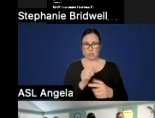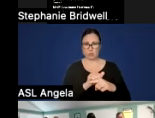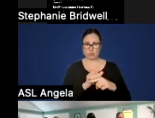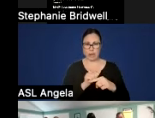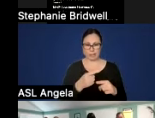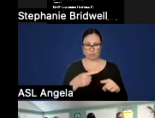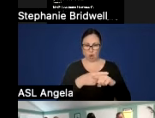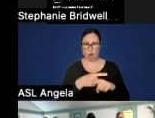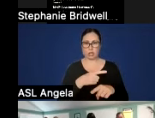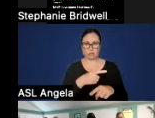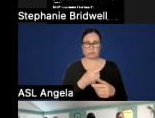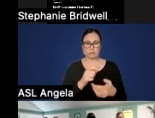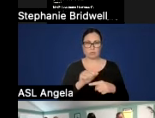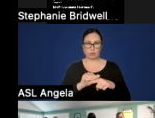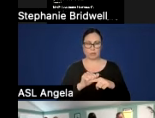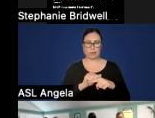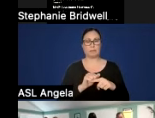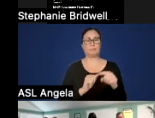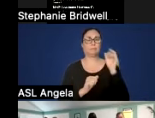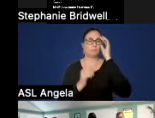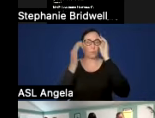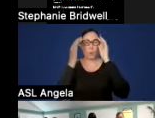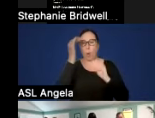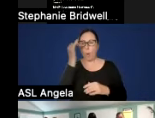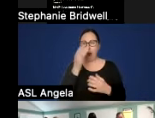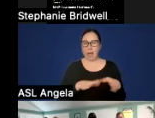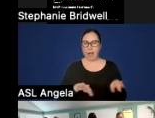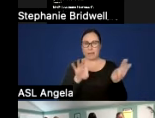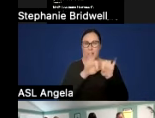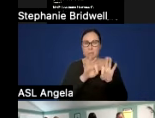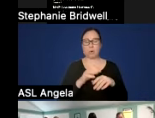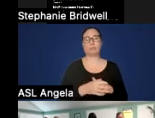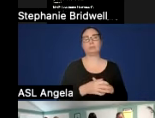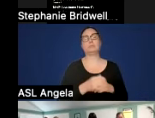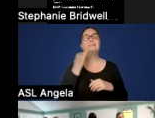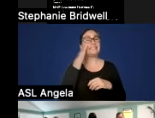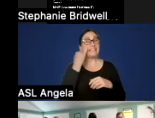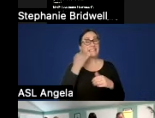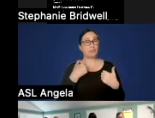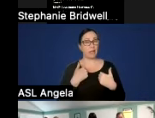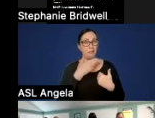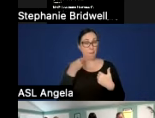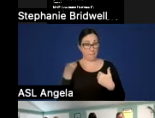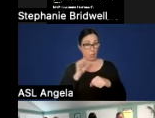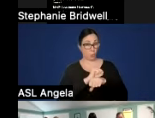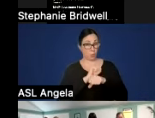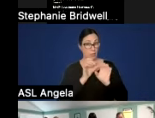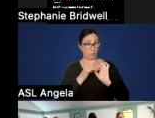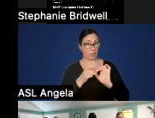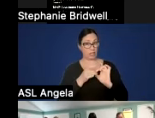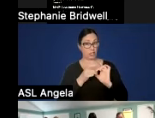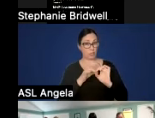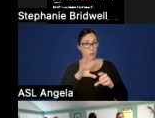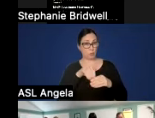why is that important? Because if we have better working relationships with one another in our community, we are going